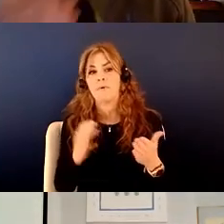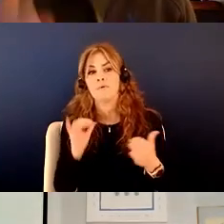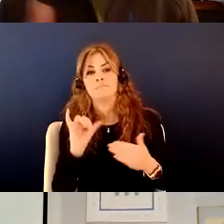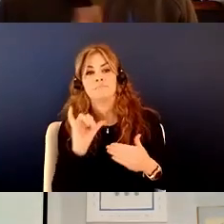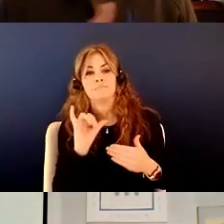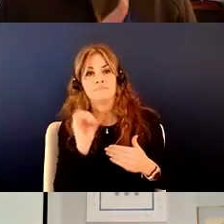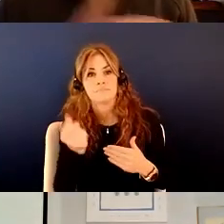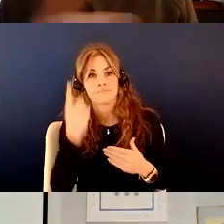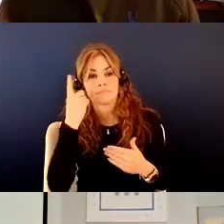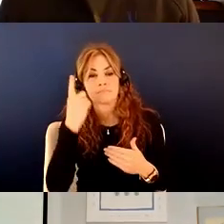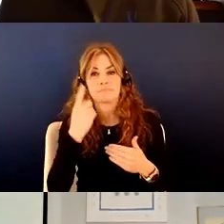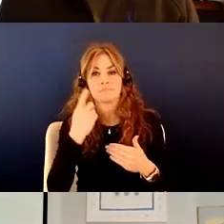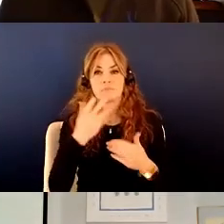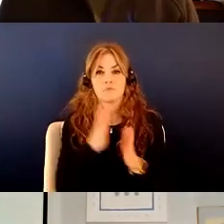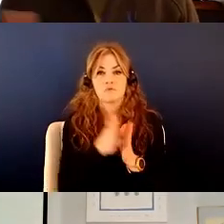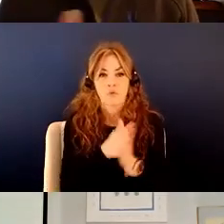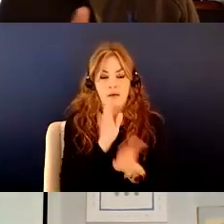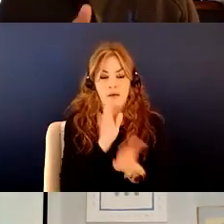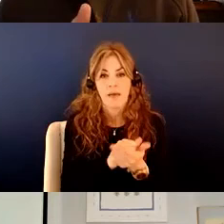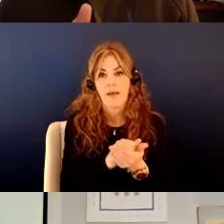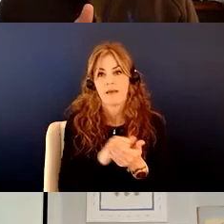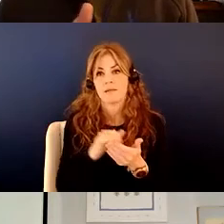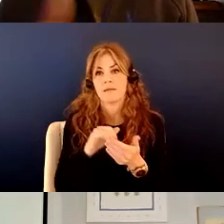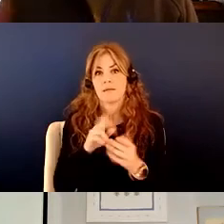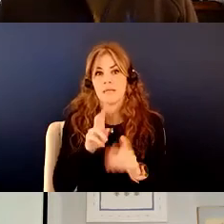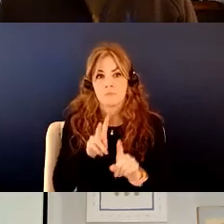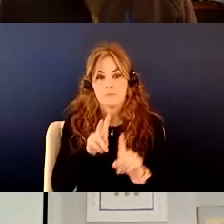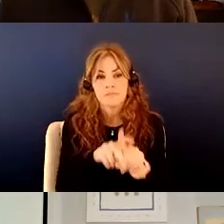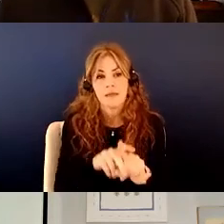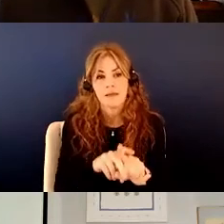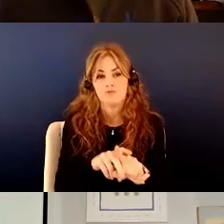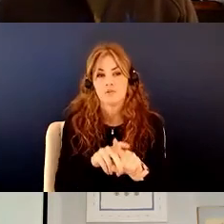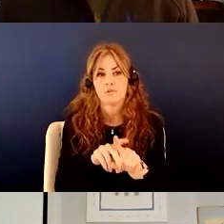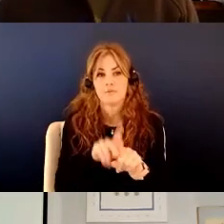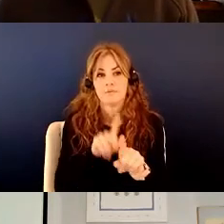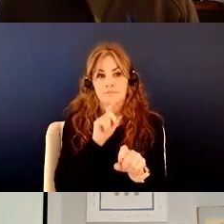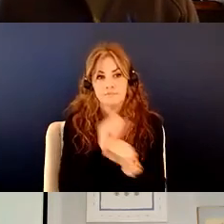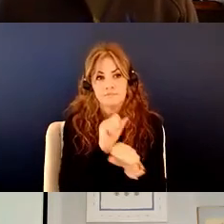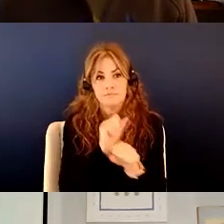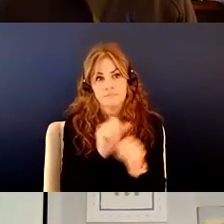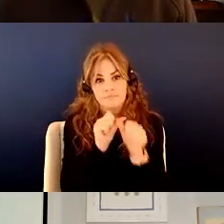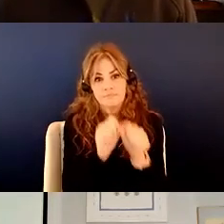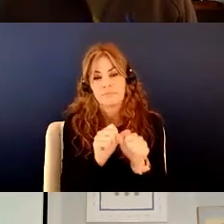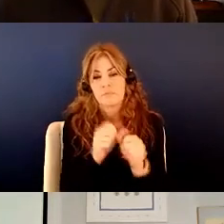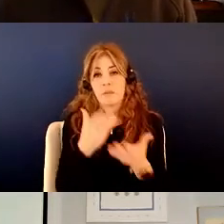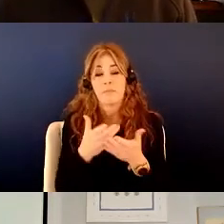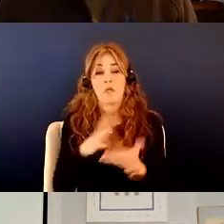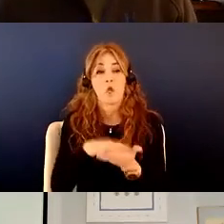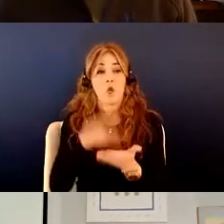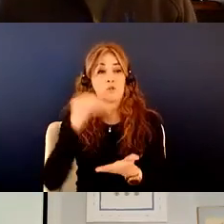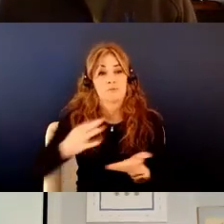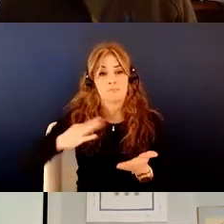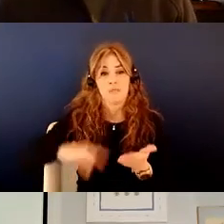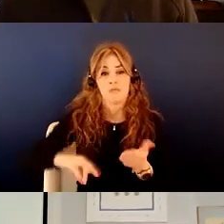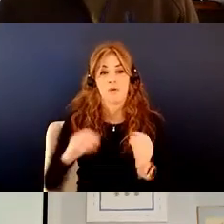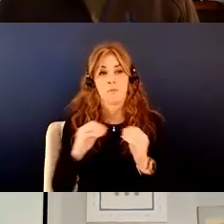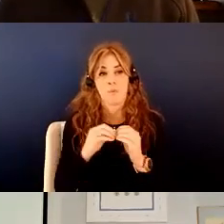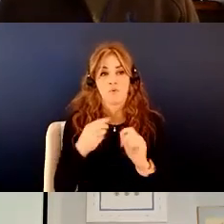like implementation fidelity, like types of learners who may benefit more or less from certain